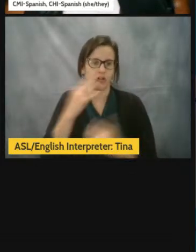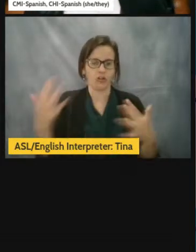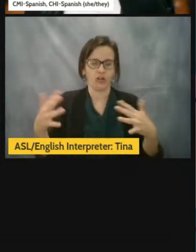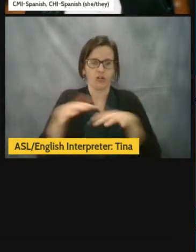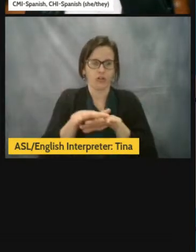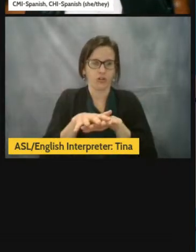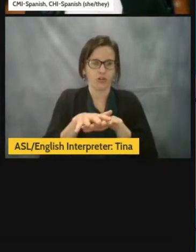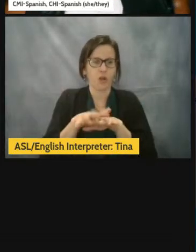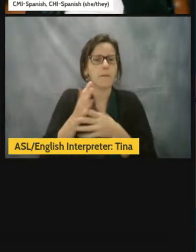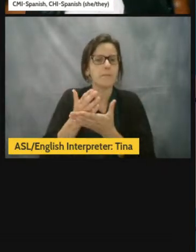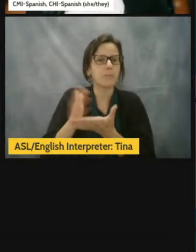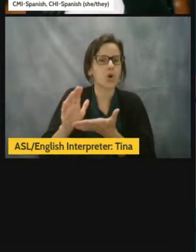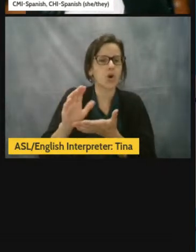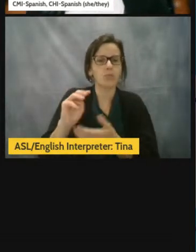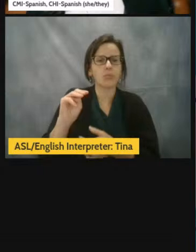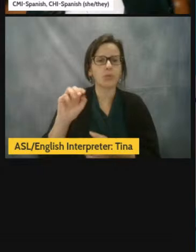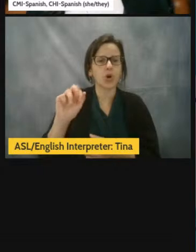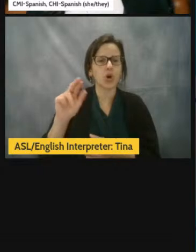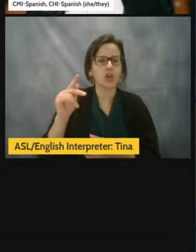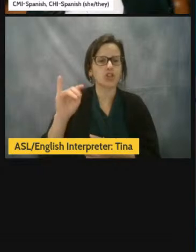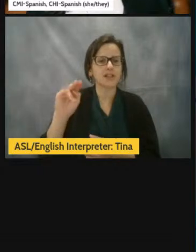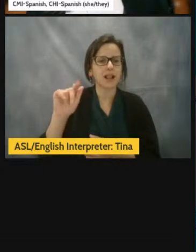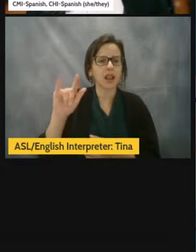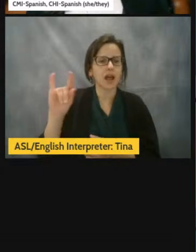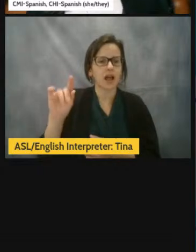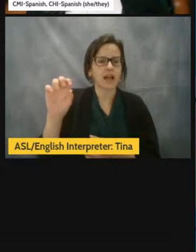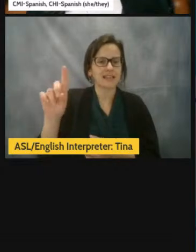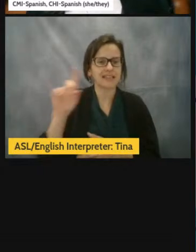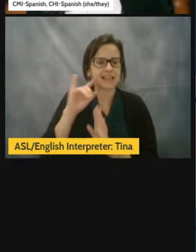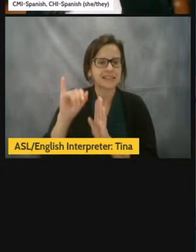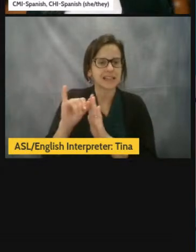of society. They often experience